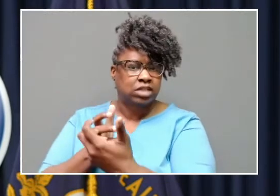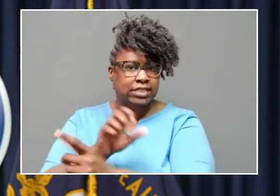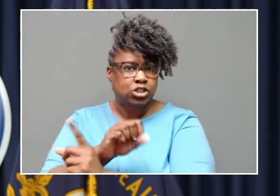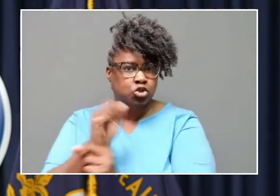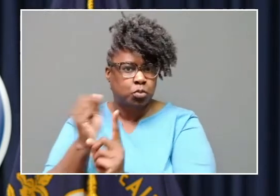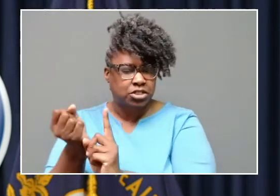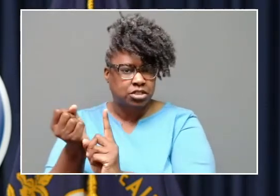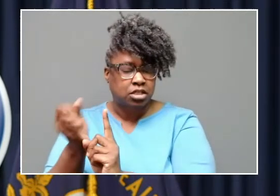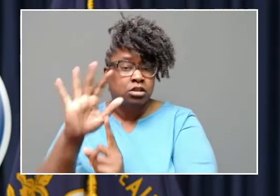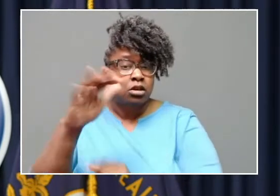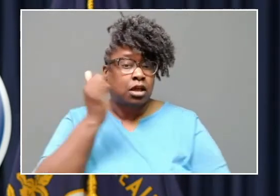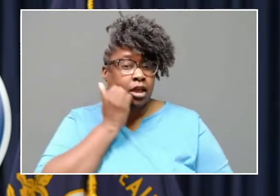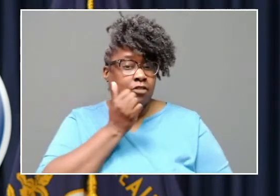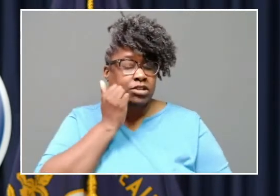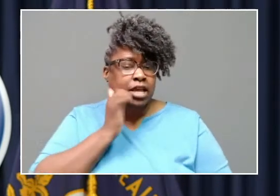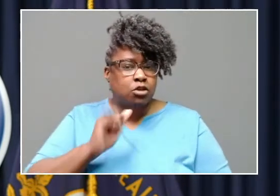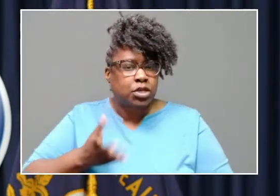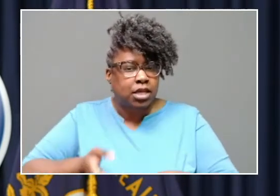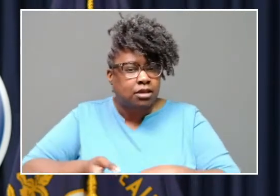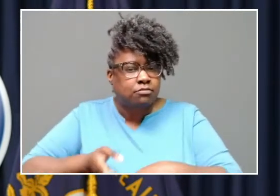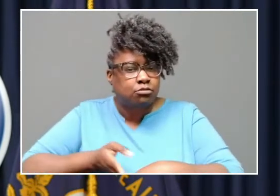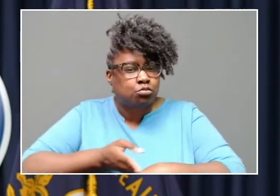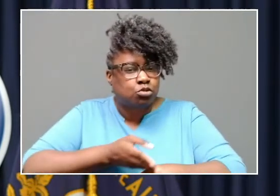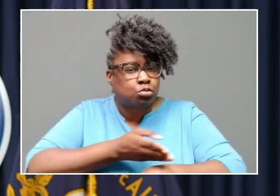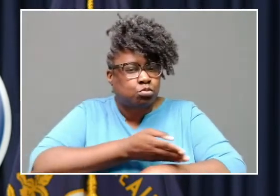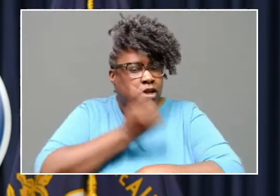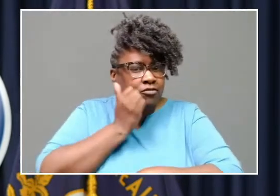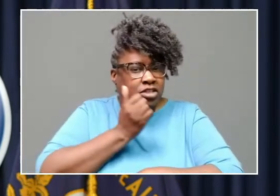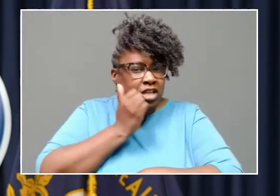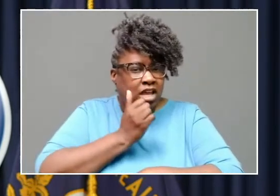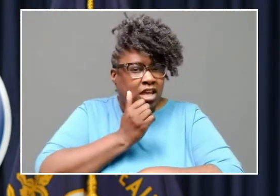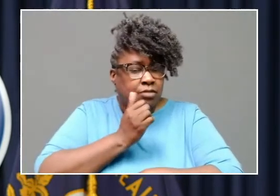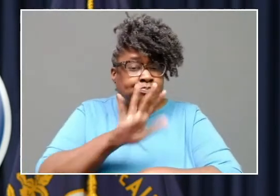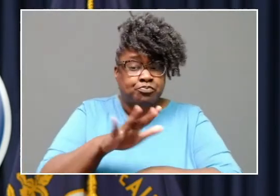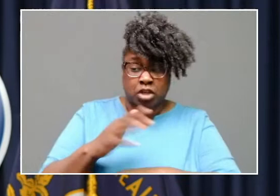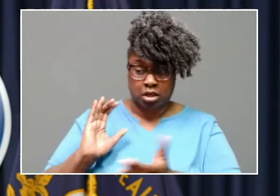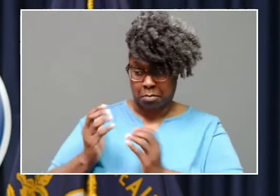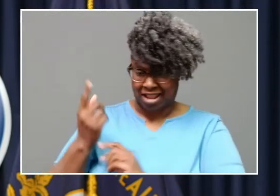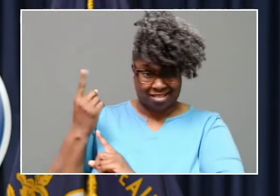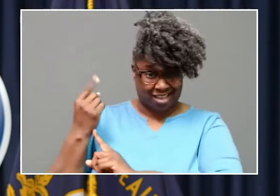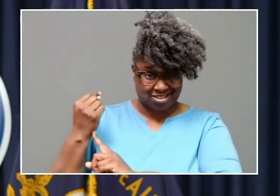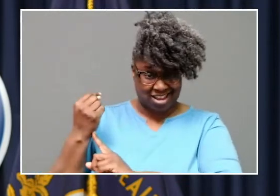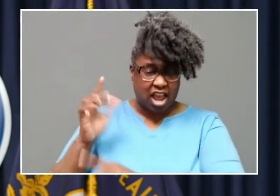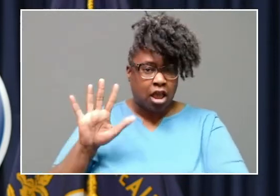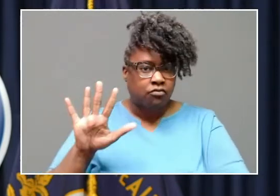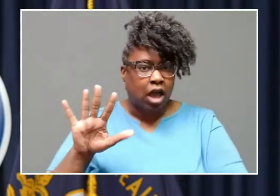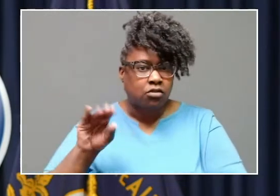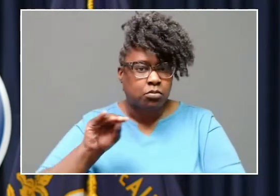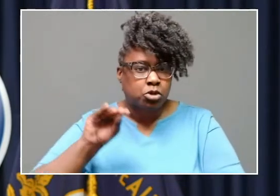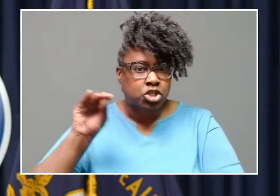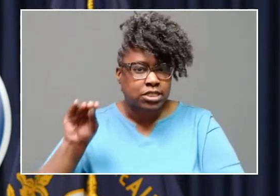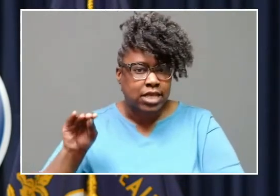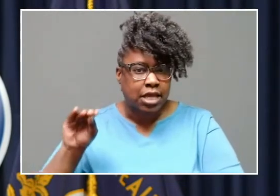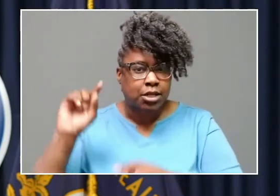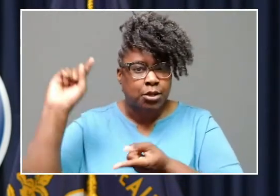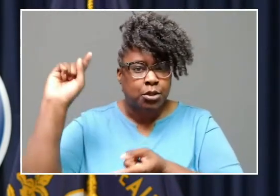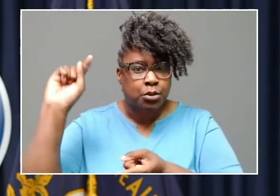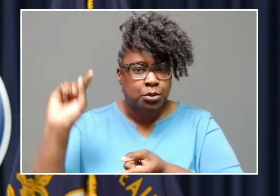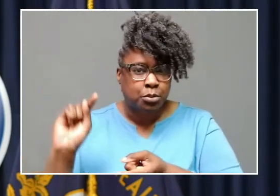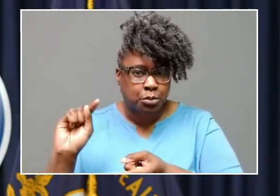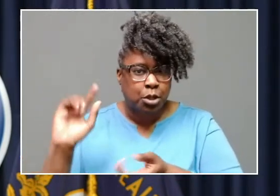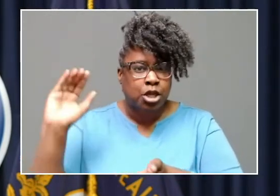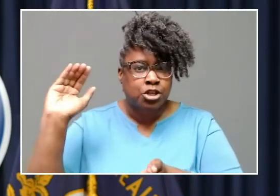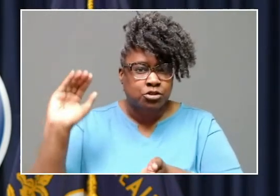in and day out. And remember, that's a 5% decrease over last year, even though the drugs that are on the streets right now are